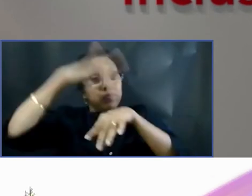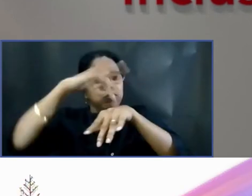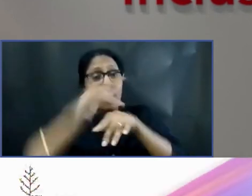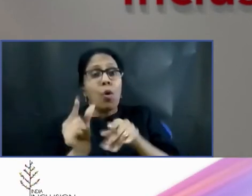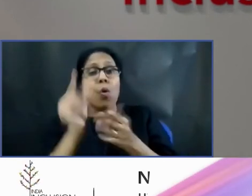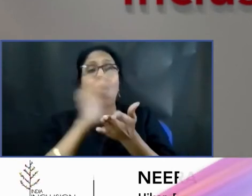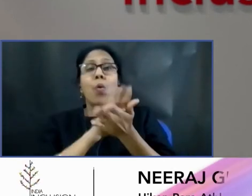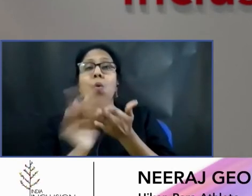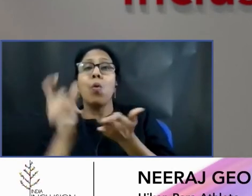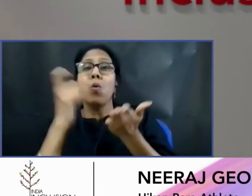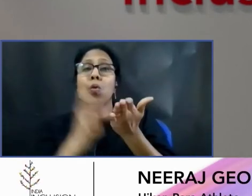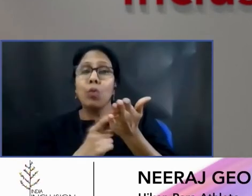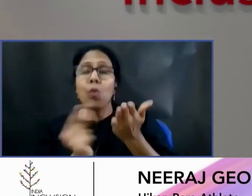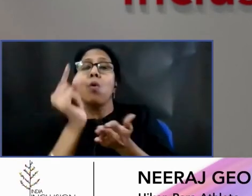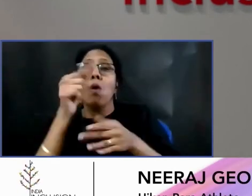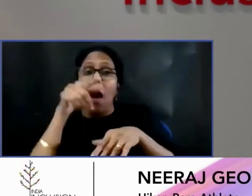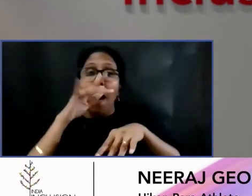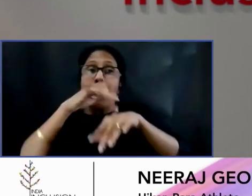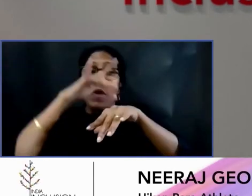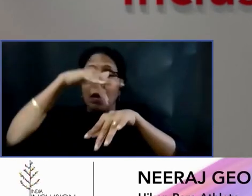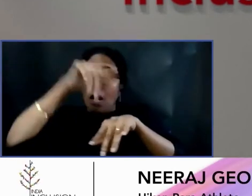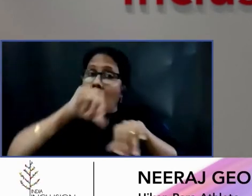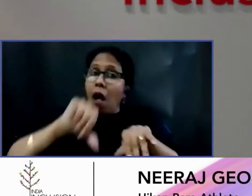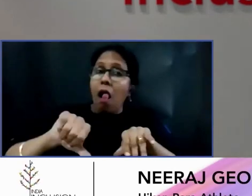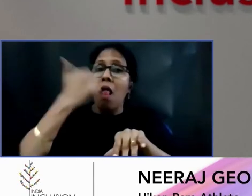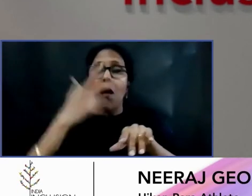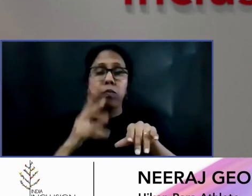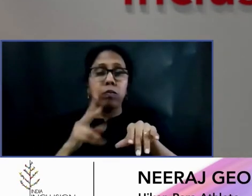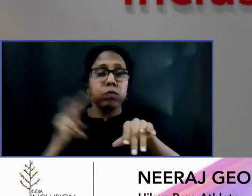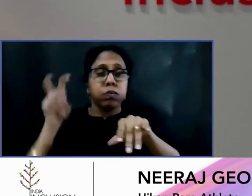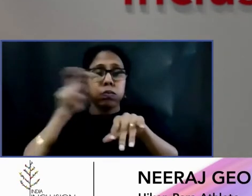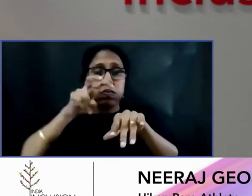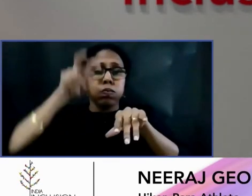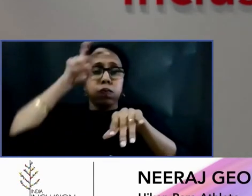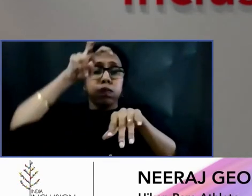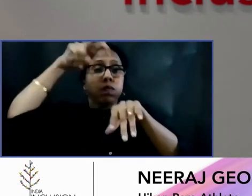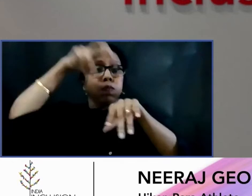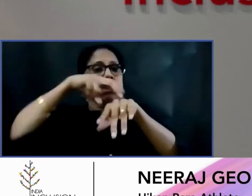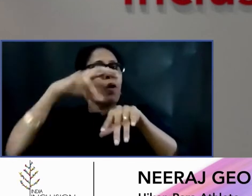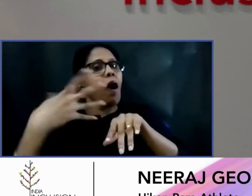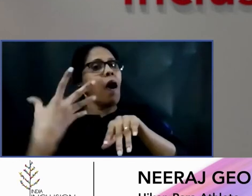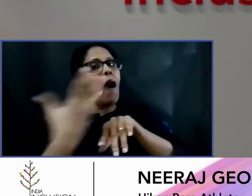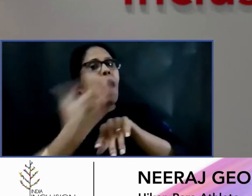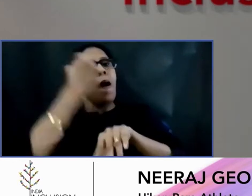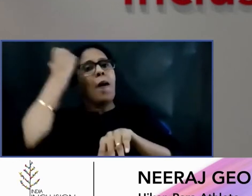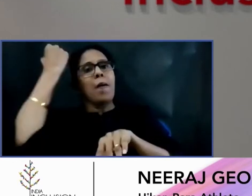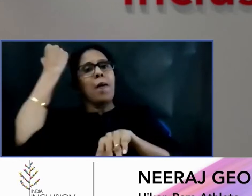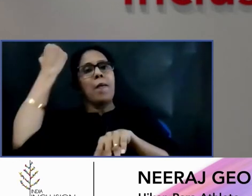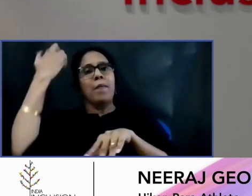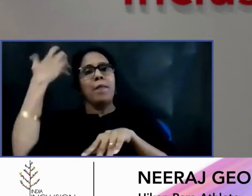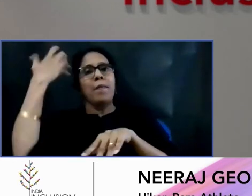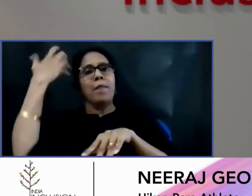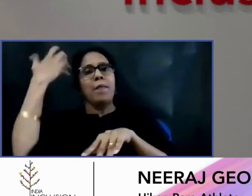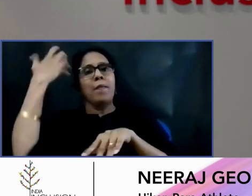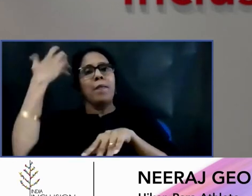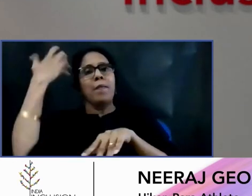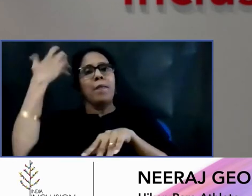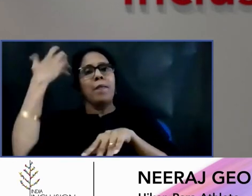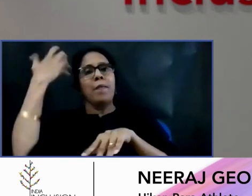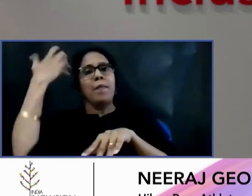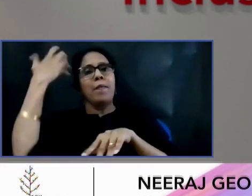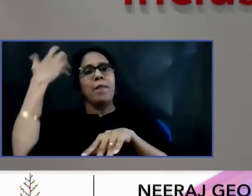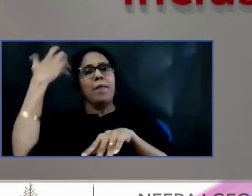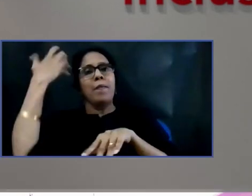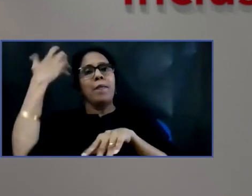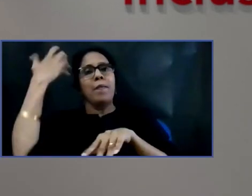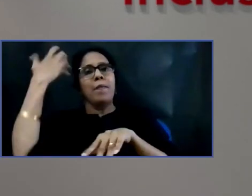feet. While I think about the trek, one instance that I really remember is that towards the end of the